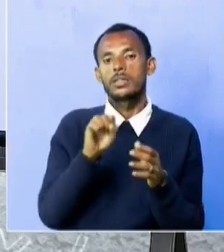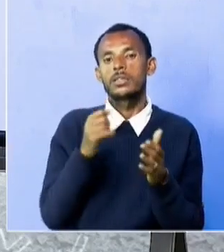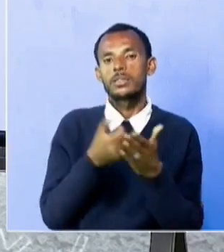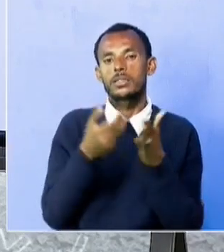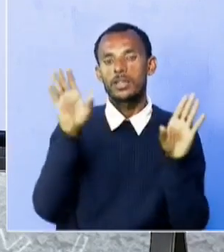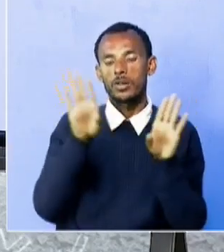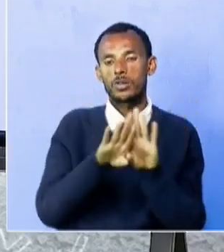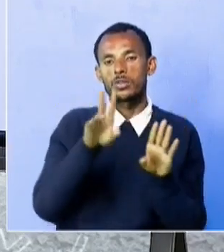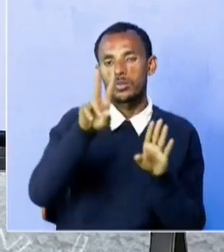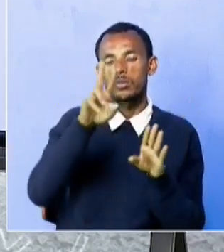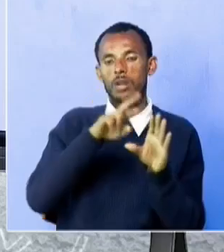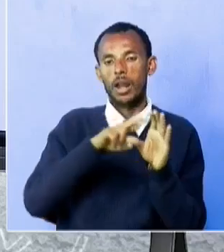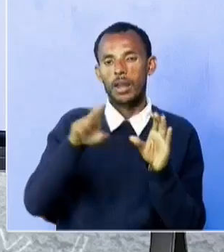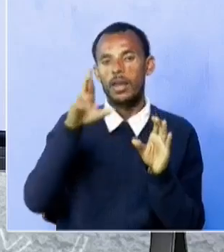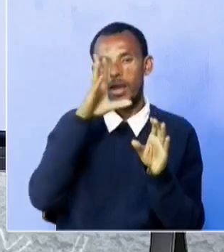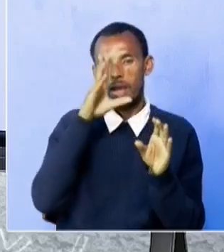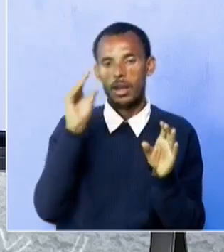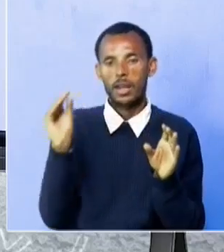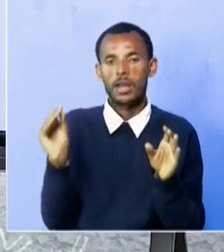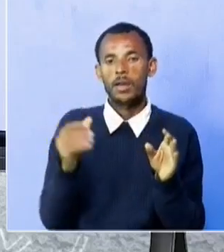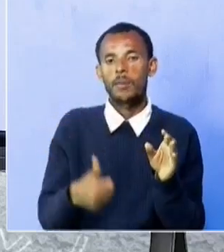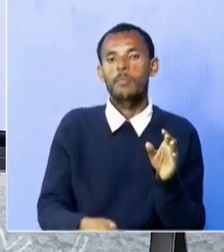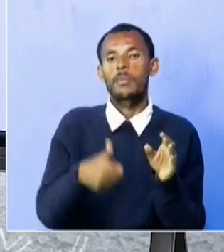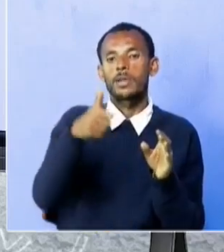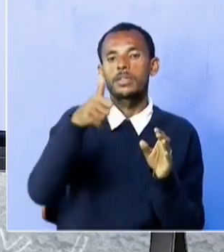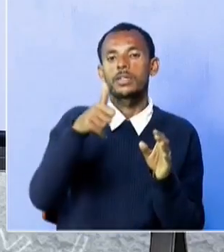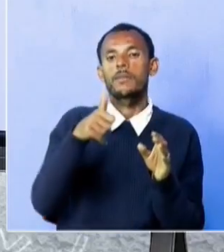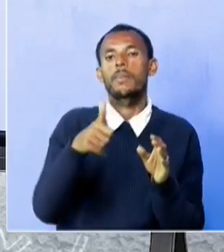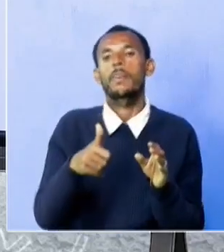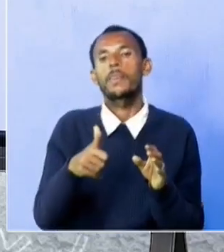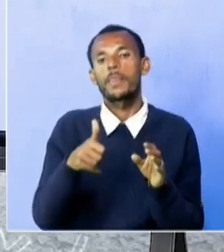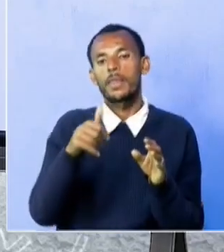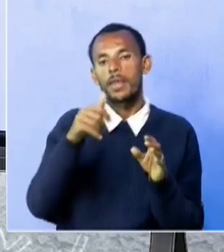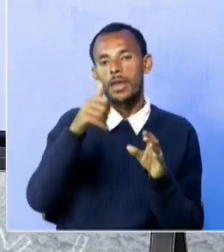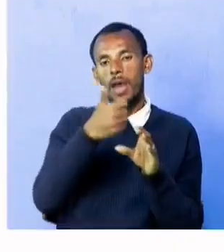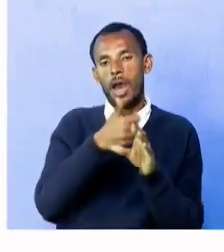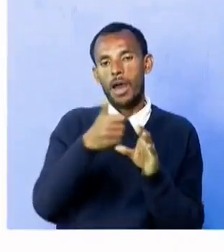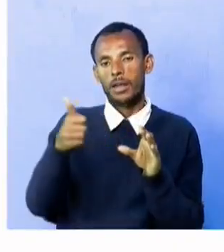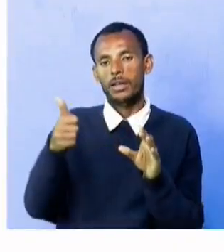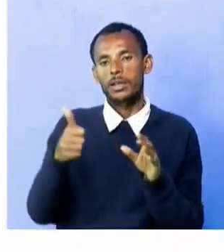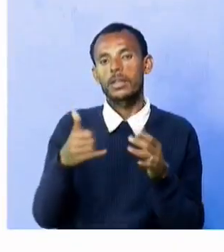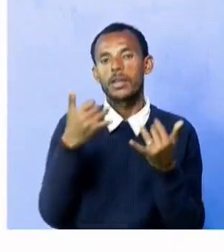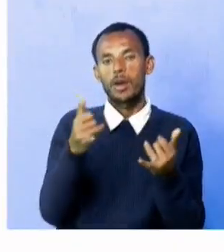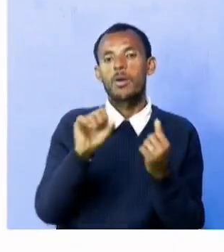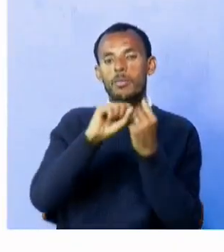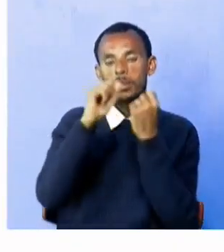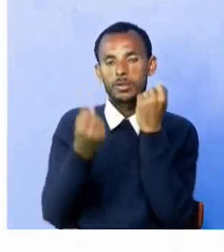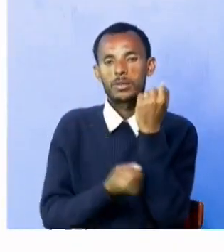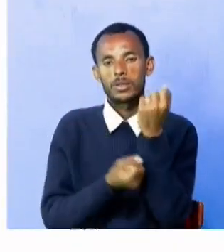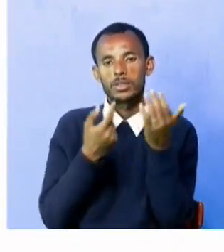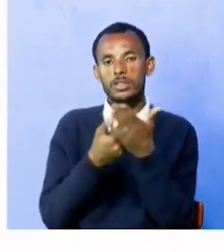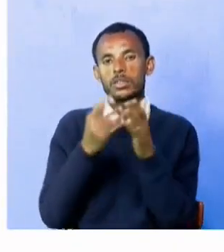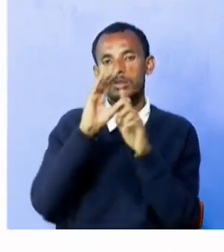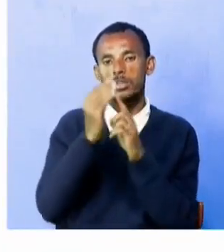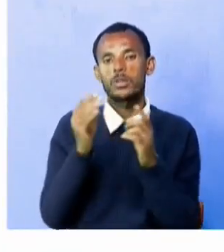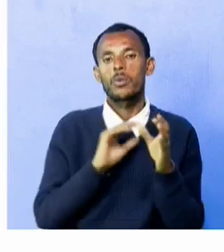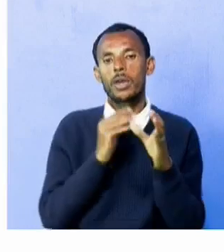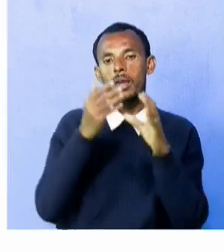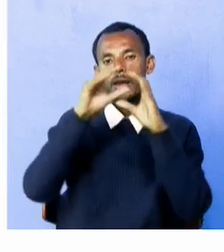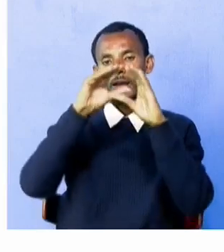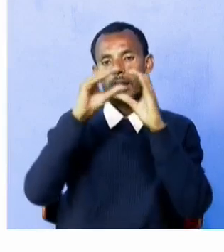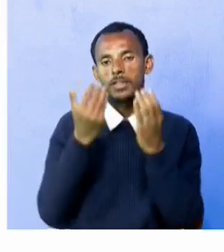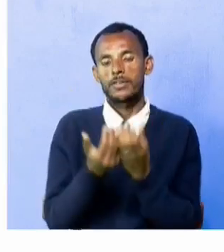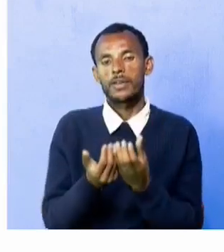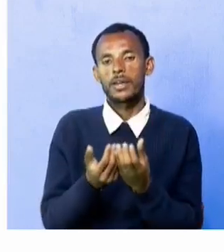enclosed by two radii and major arc. So now, based on this situation, we classify